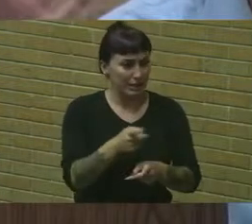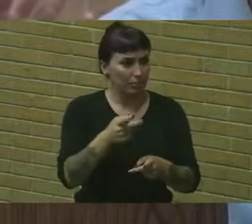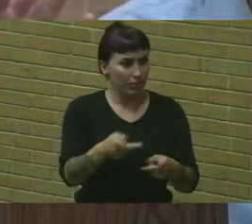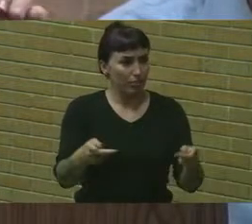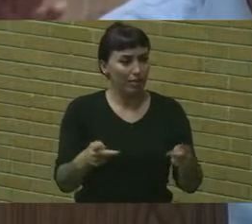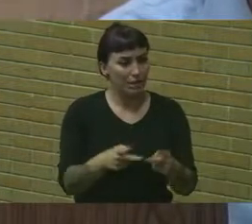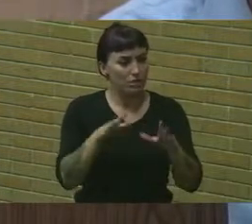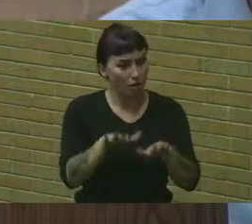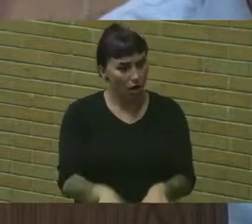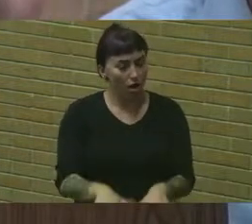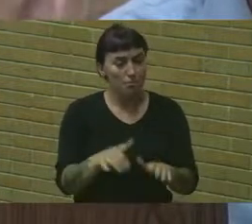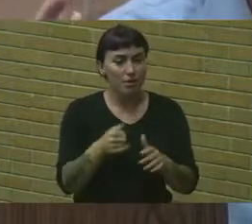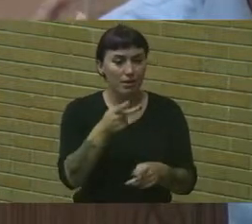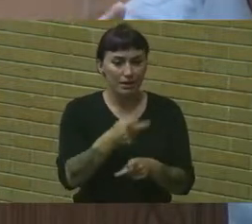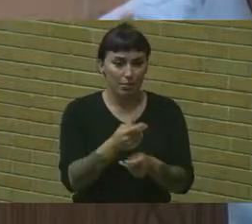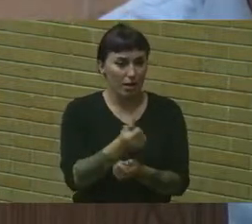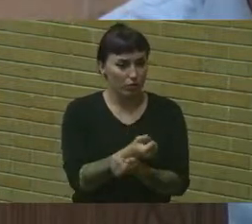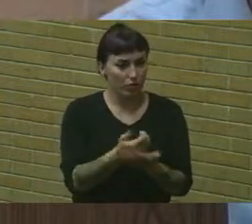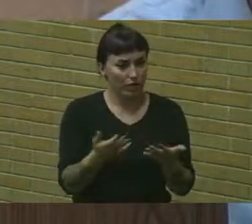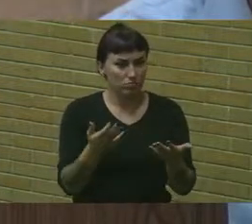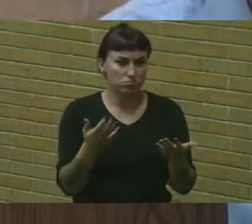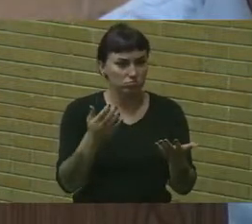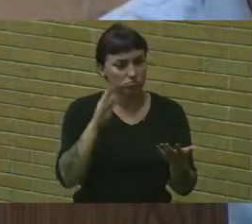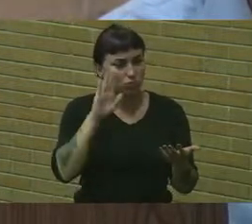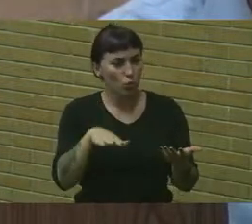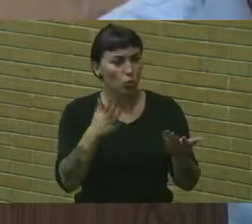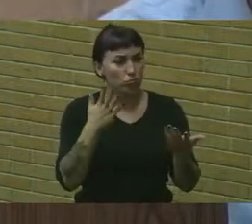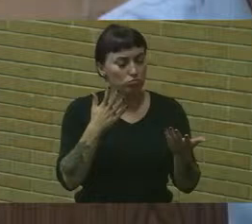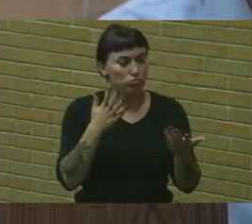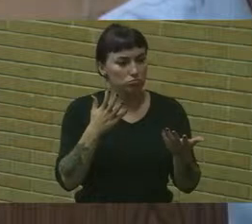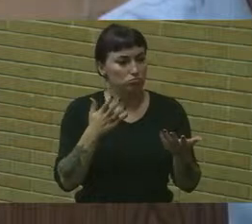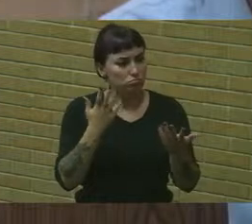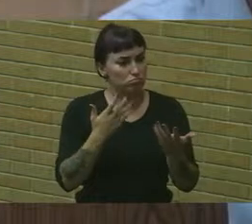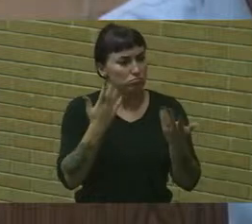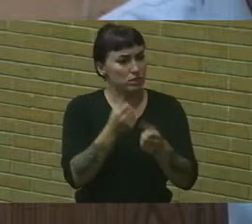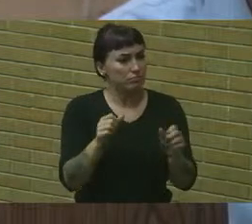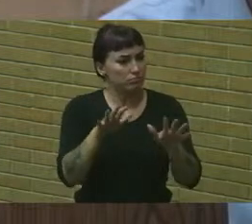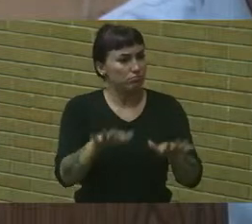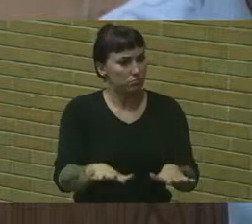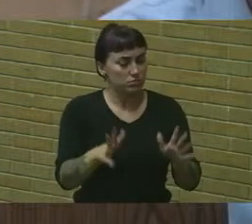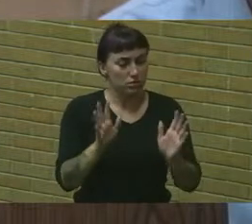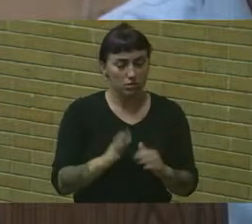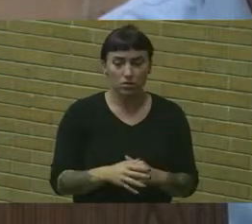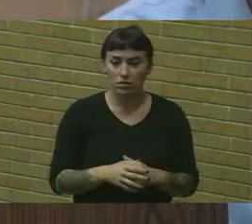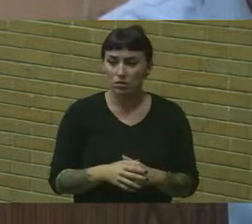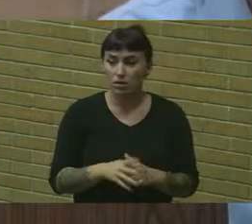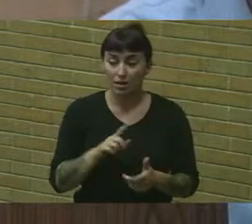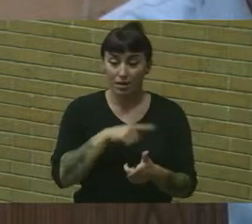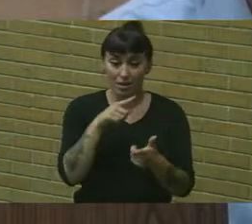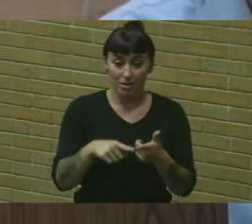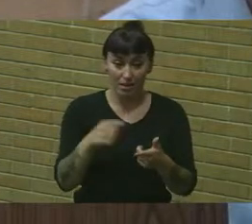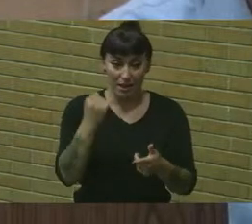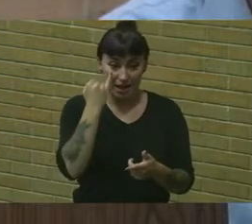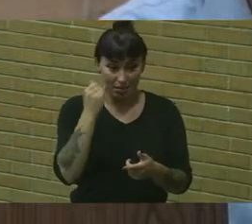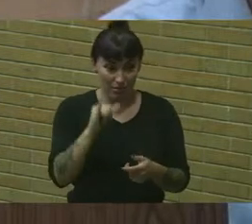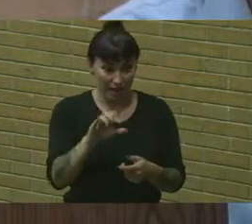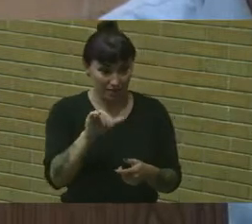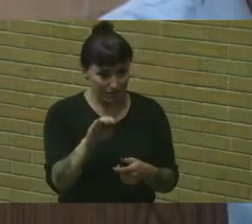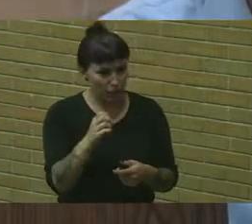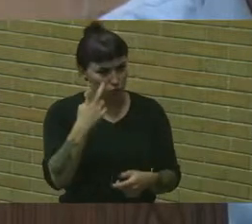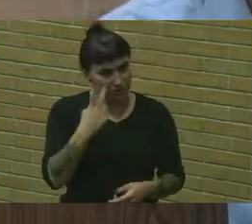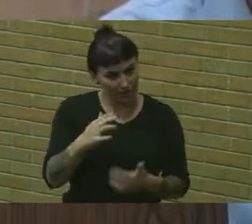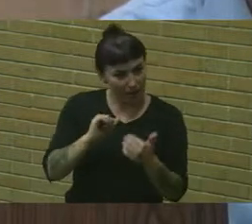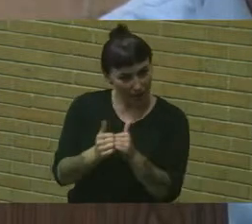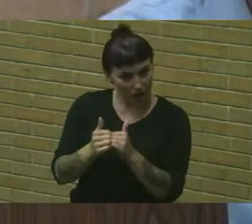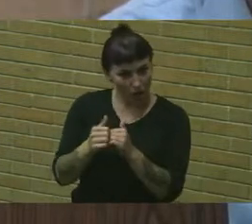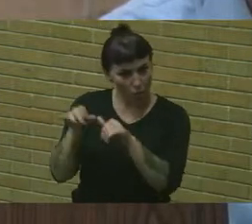place calm and to keep everything, copacetic. And then, if that's the case, then you can see